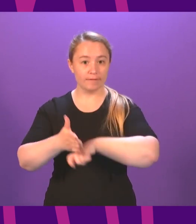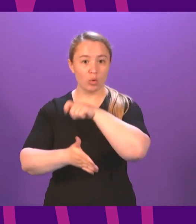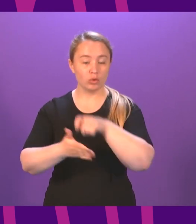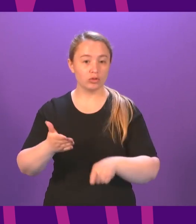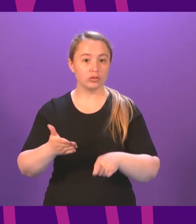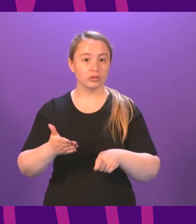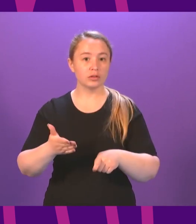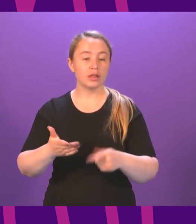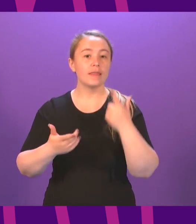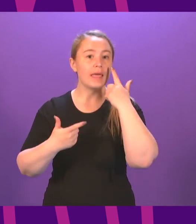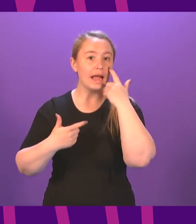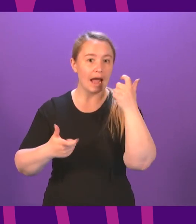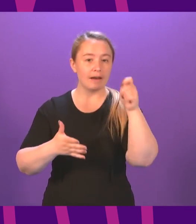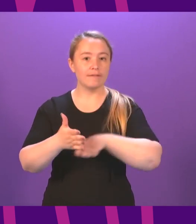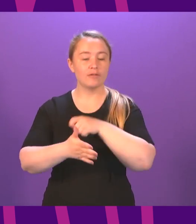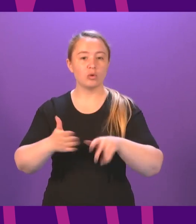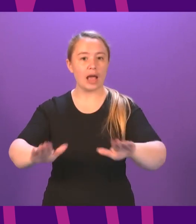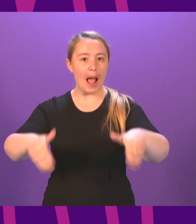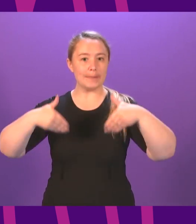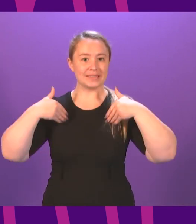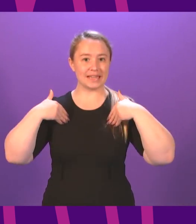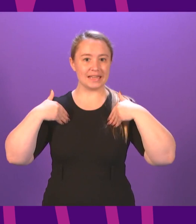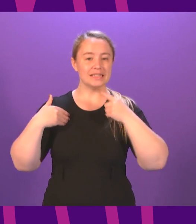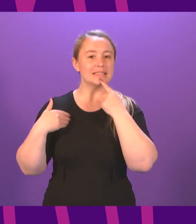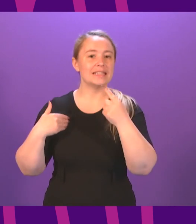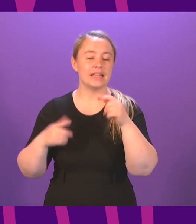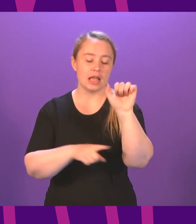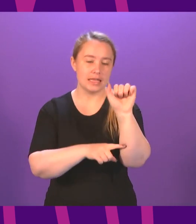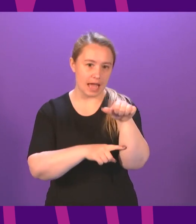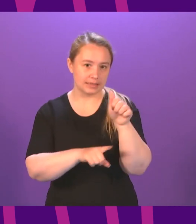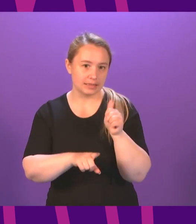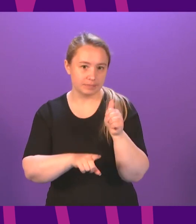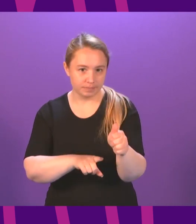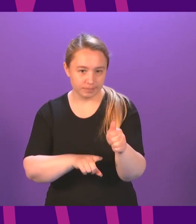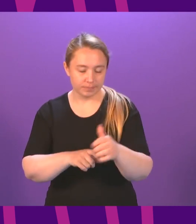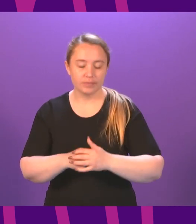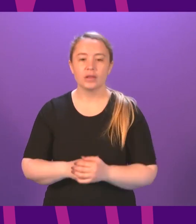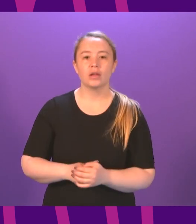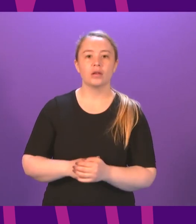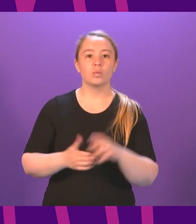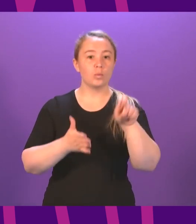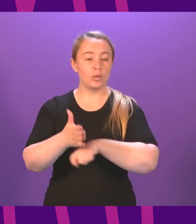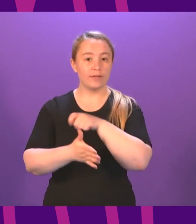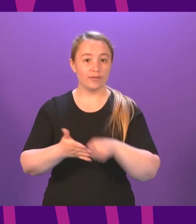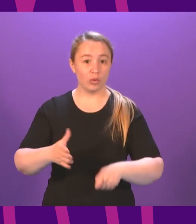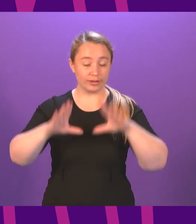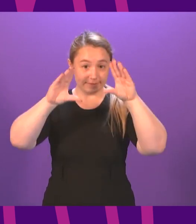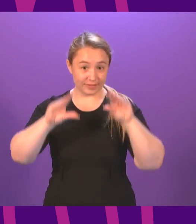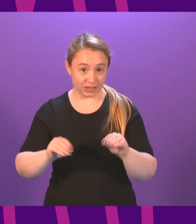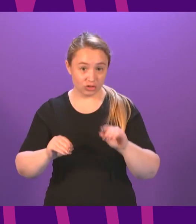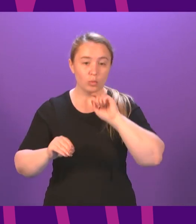opportunity to vote to abstain by pressing their yes button. And I will announce the result once all votes have been cast and